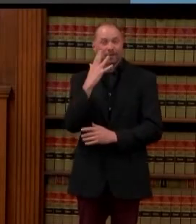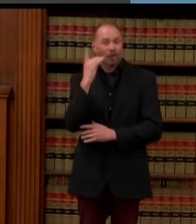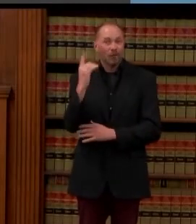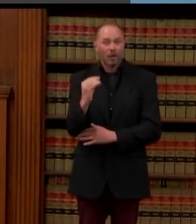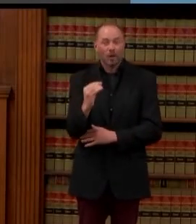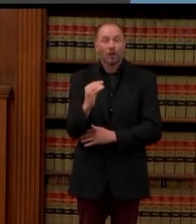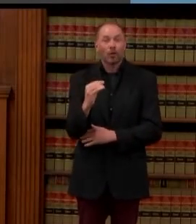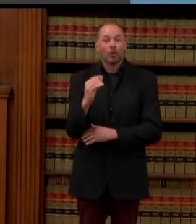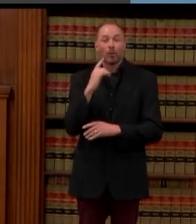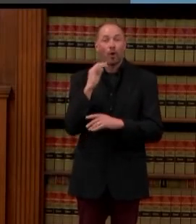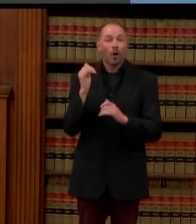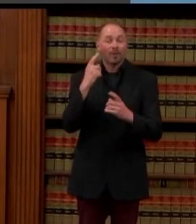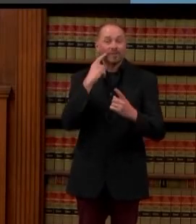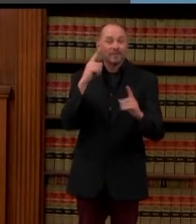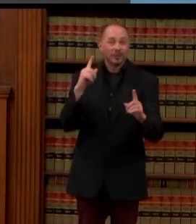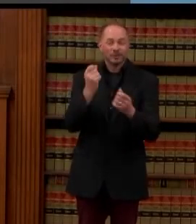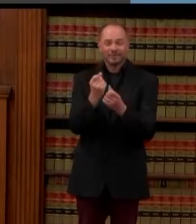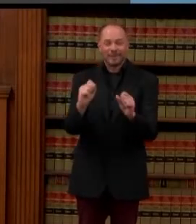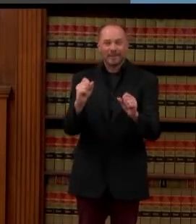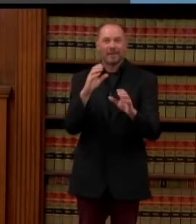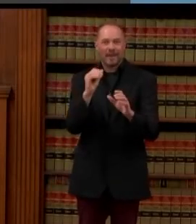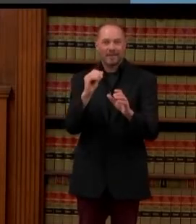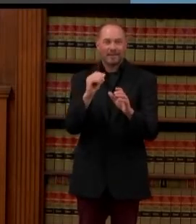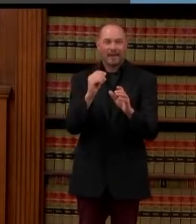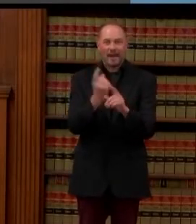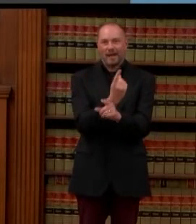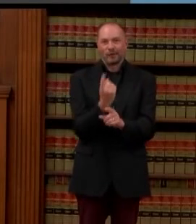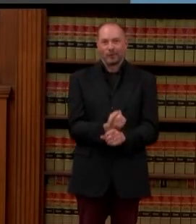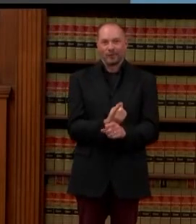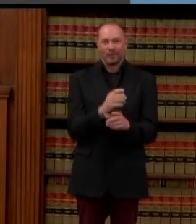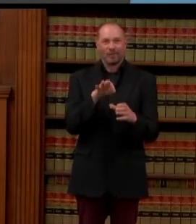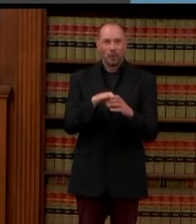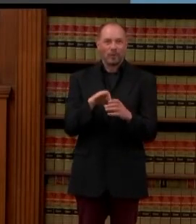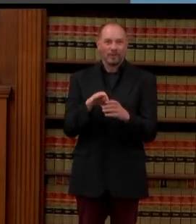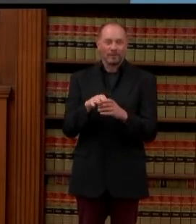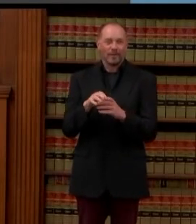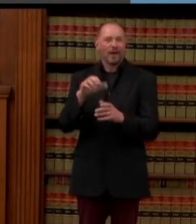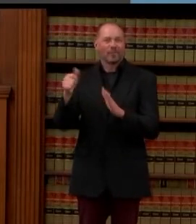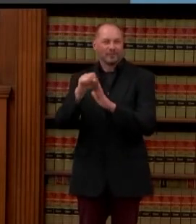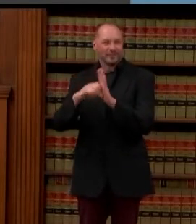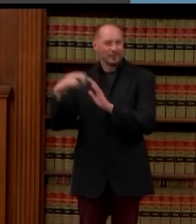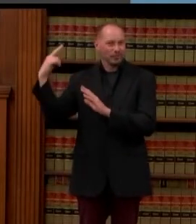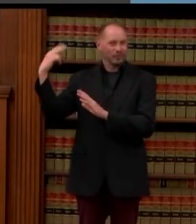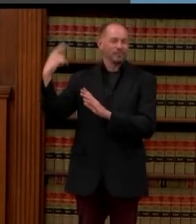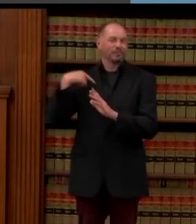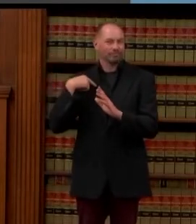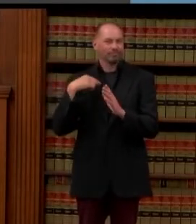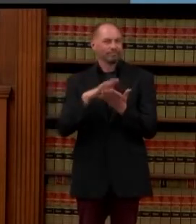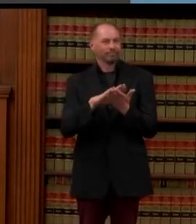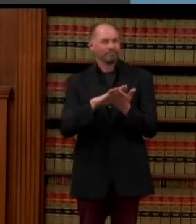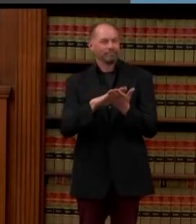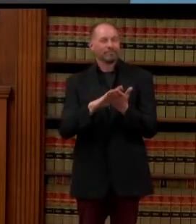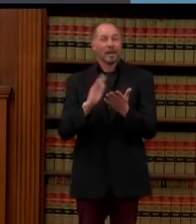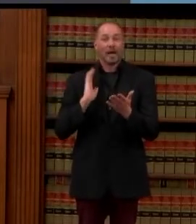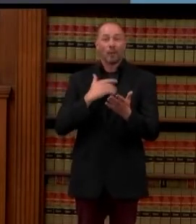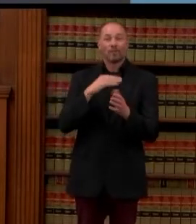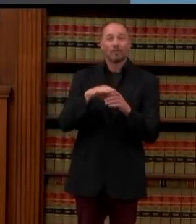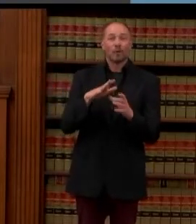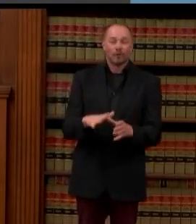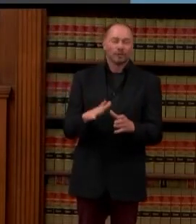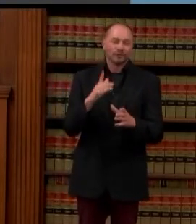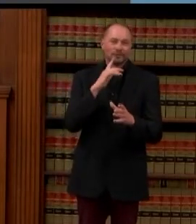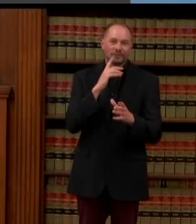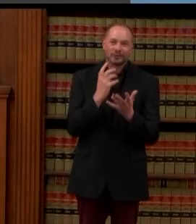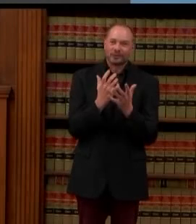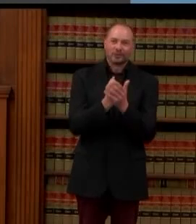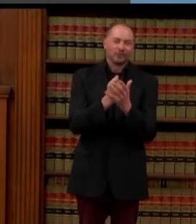safe, and accurate voting is the envy of the country. Our voters deserve a tremendous shout out. Thank you for voting. And